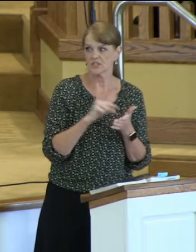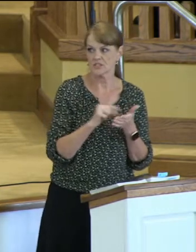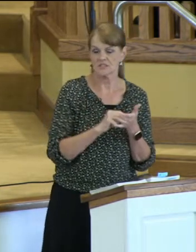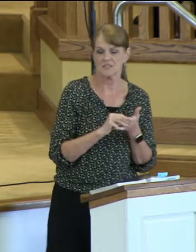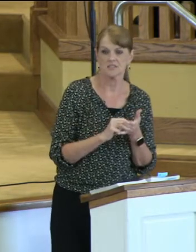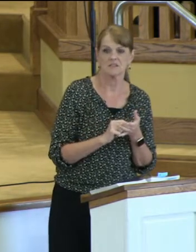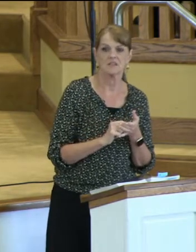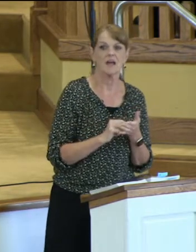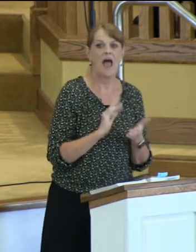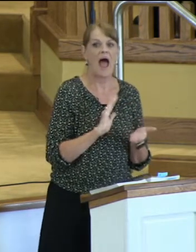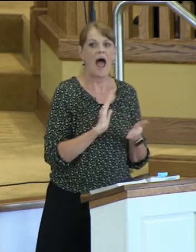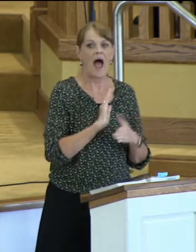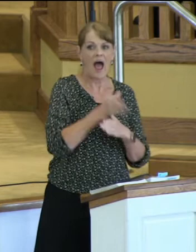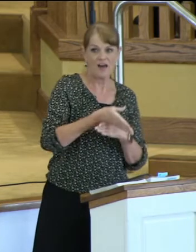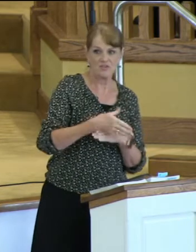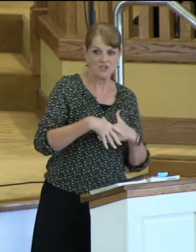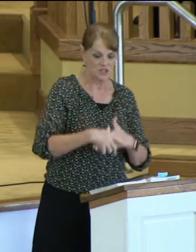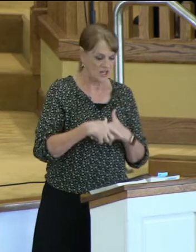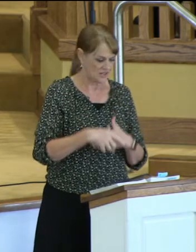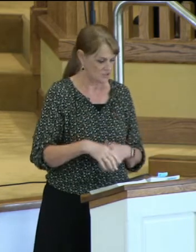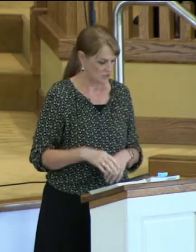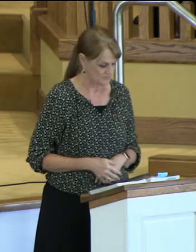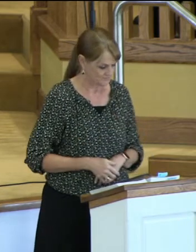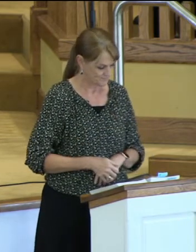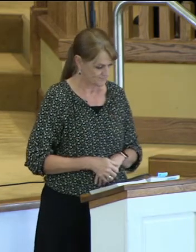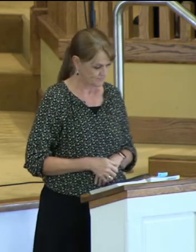350, the first two verses.